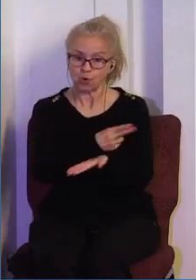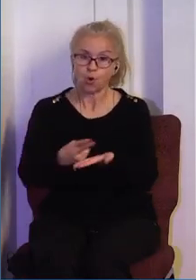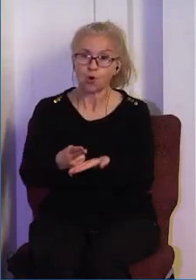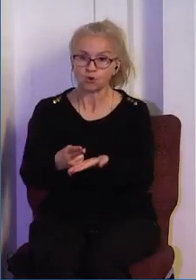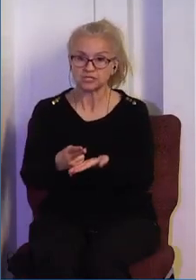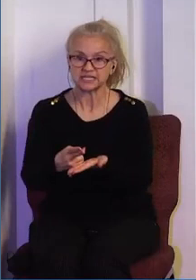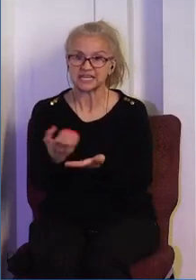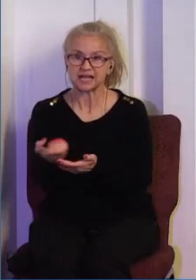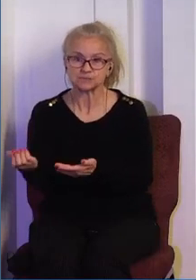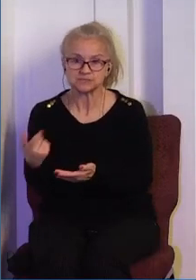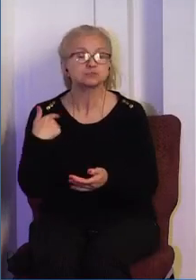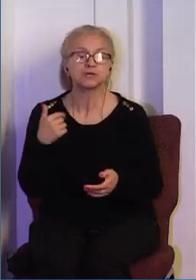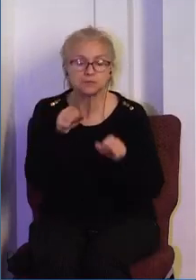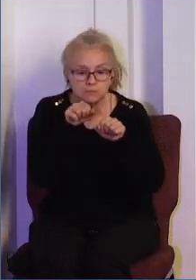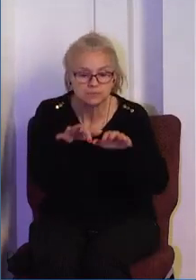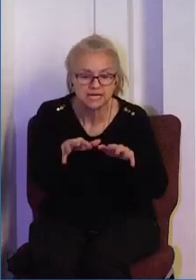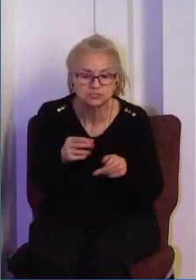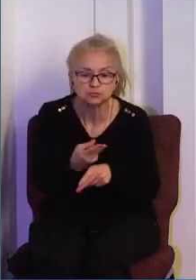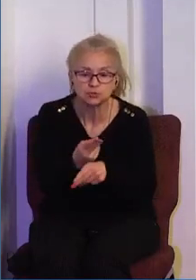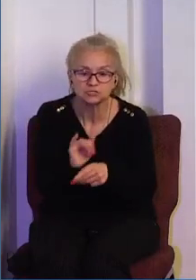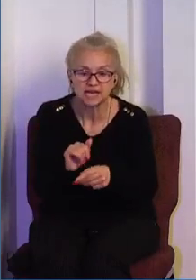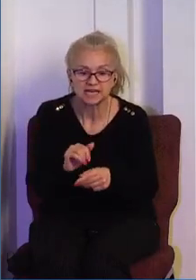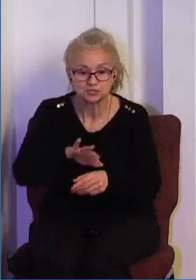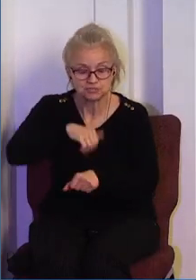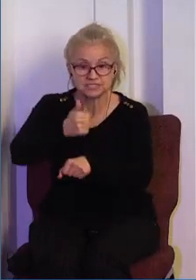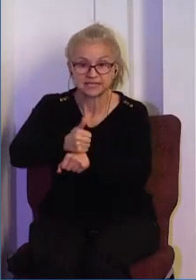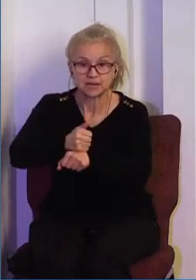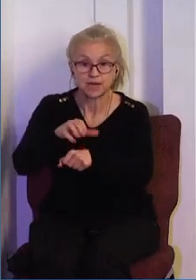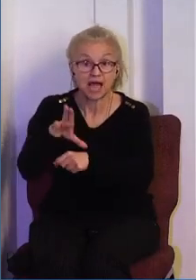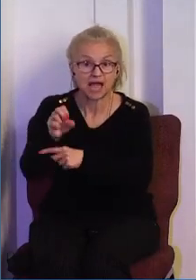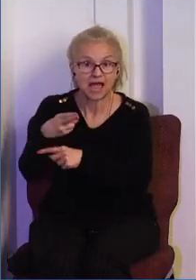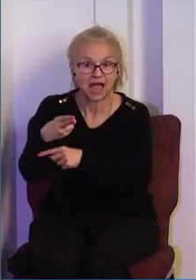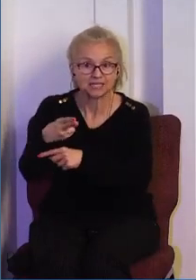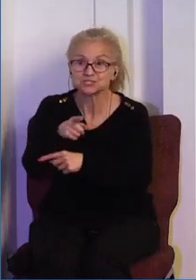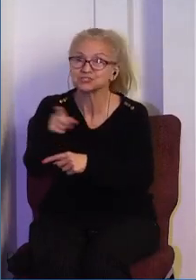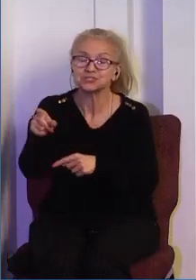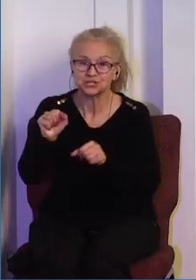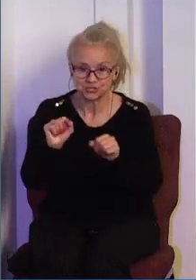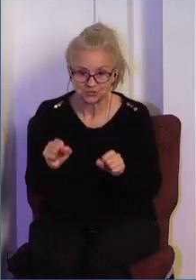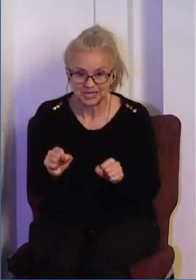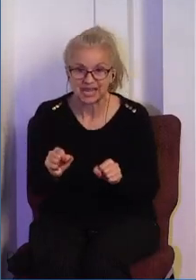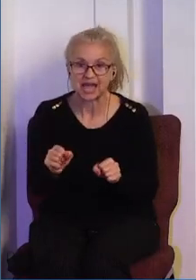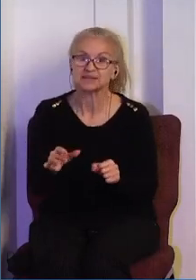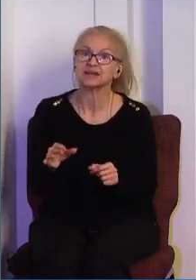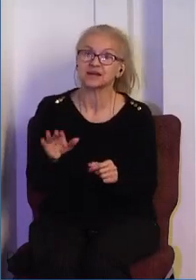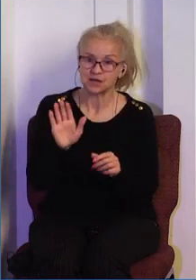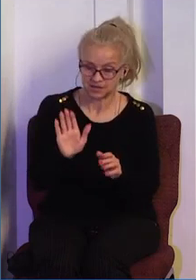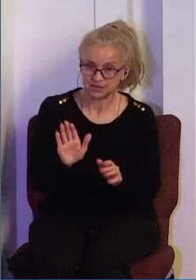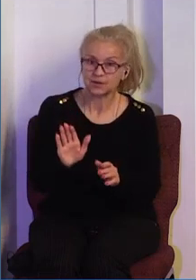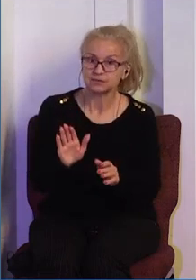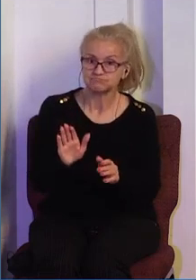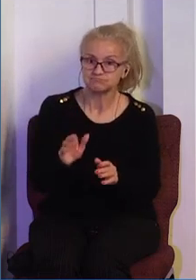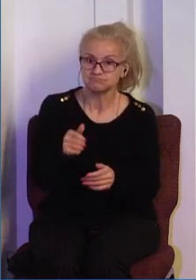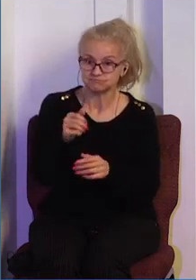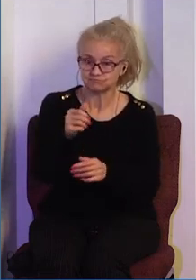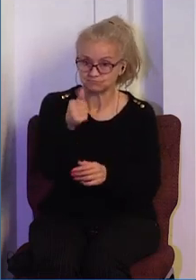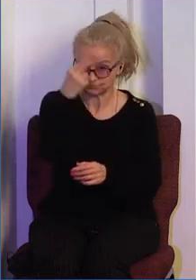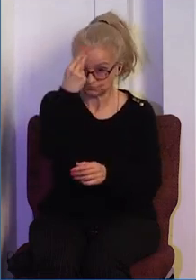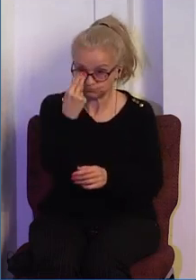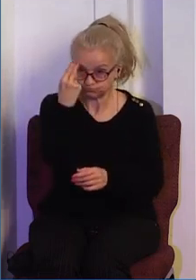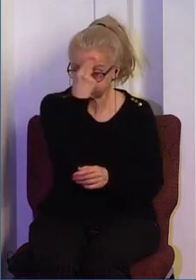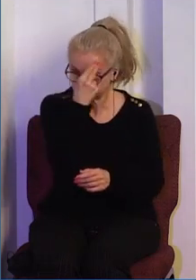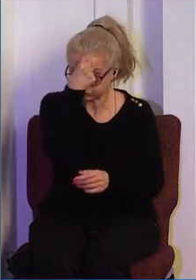and use to be able to create ash so that you can impose the ashes on your forehead at